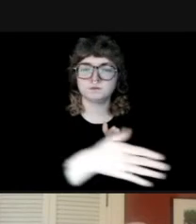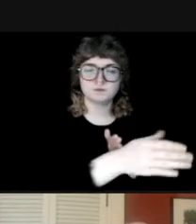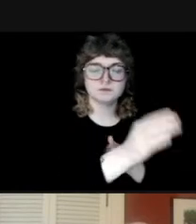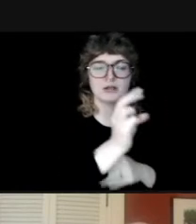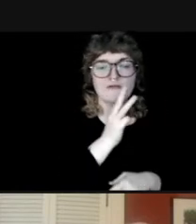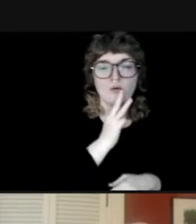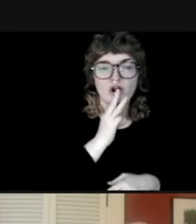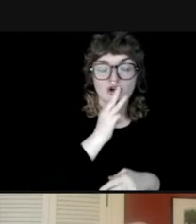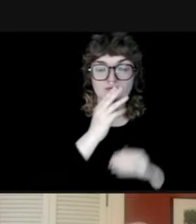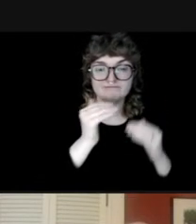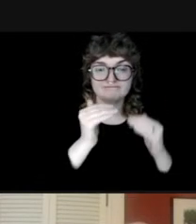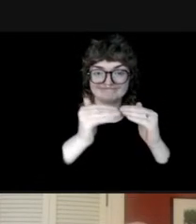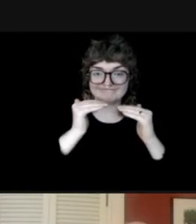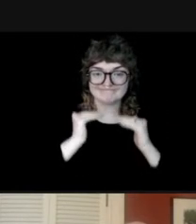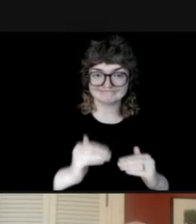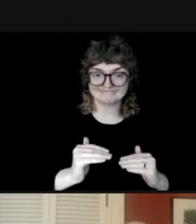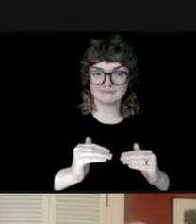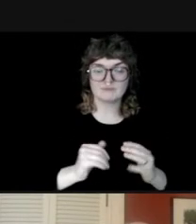next.